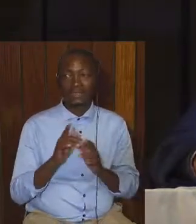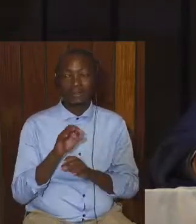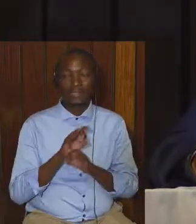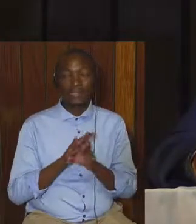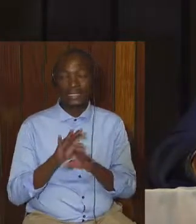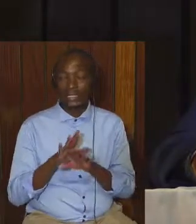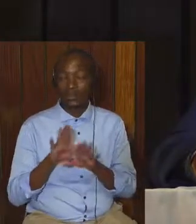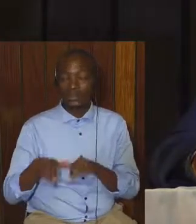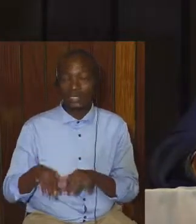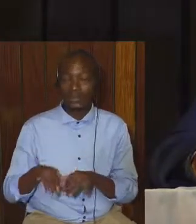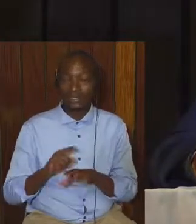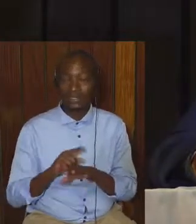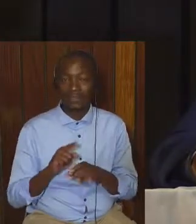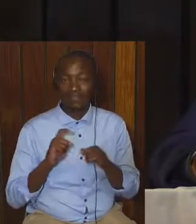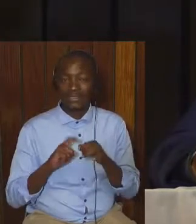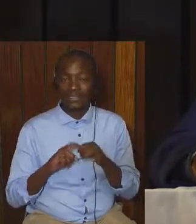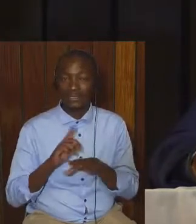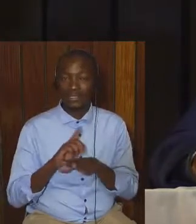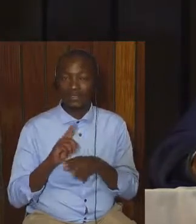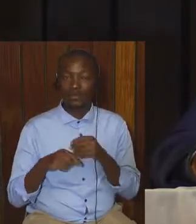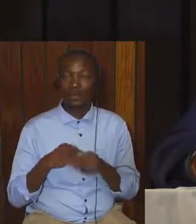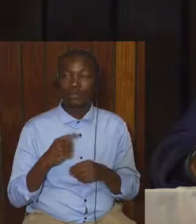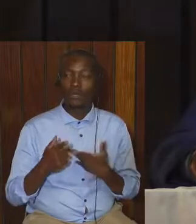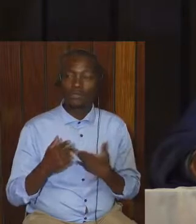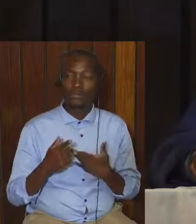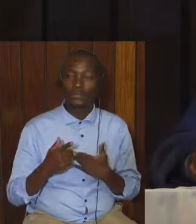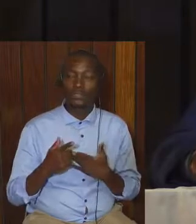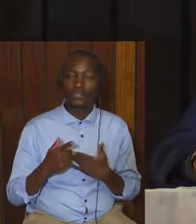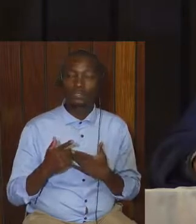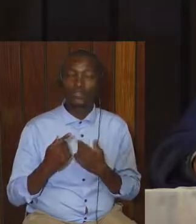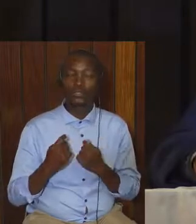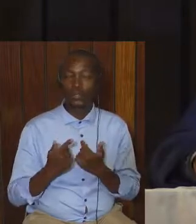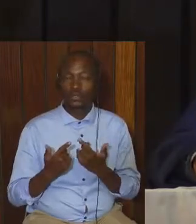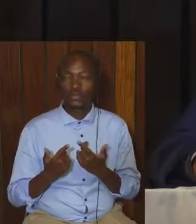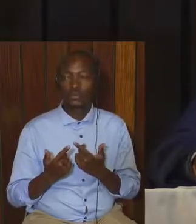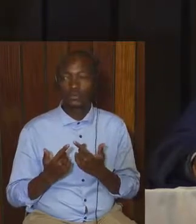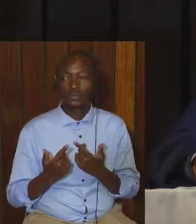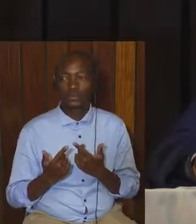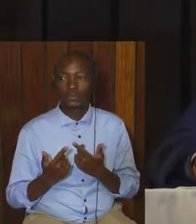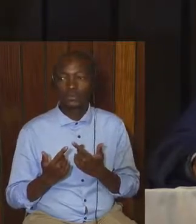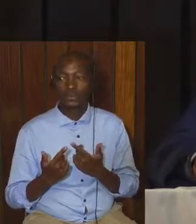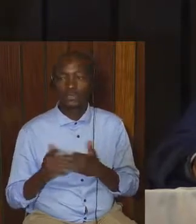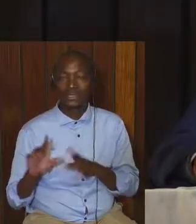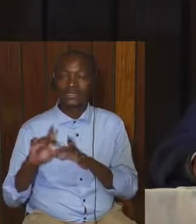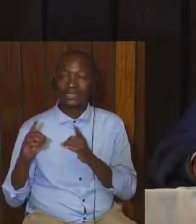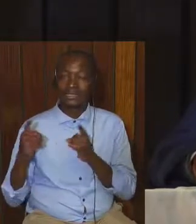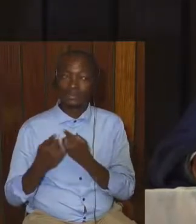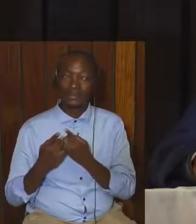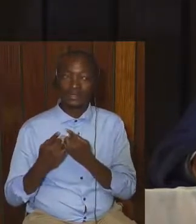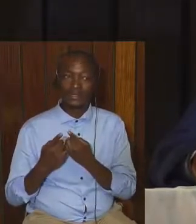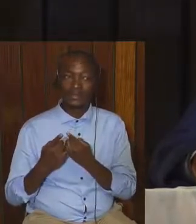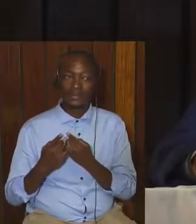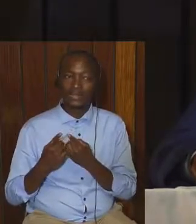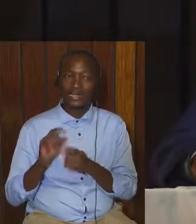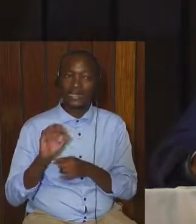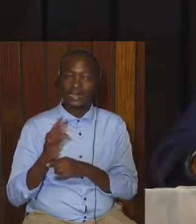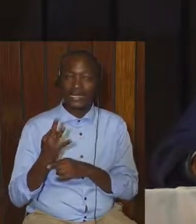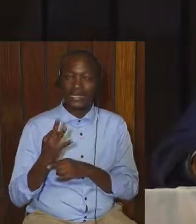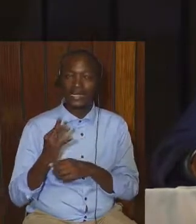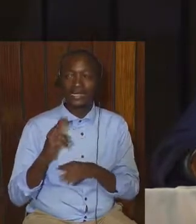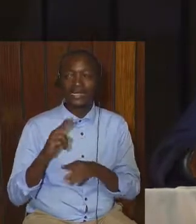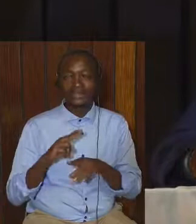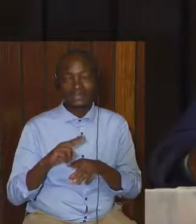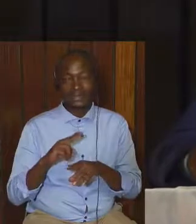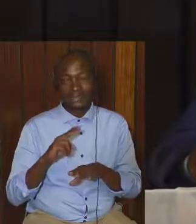was left, if quantified, it's going to cost the department three times more than